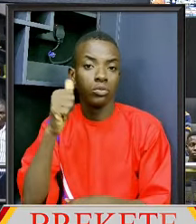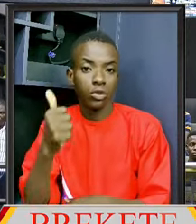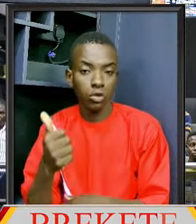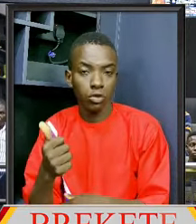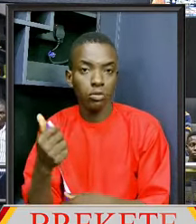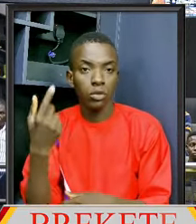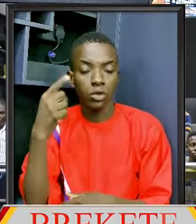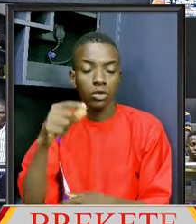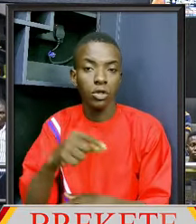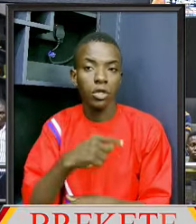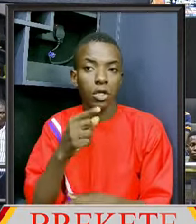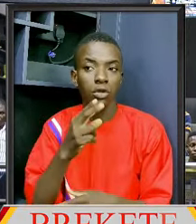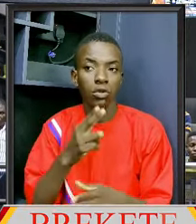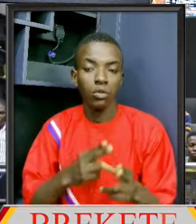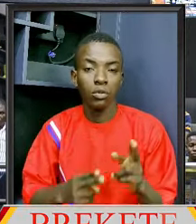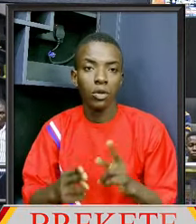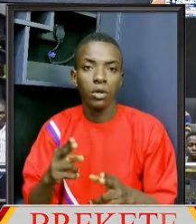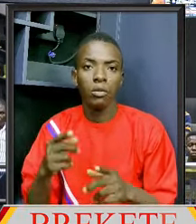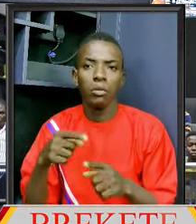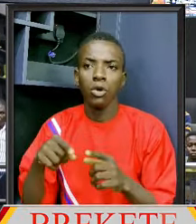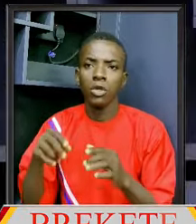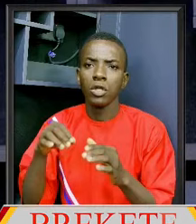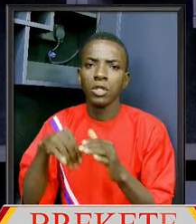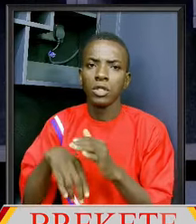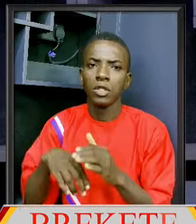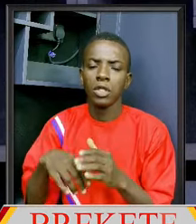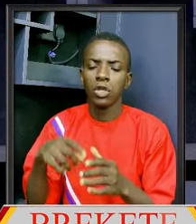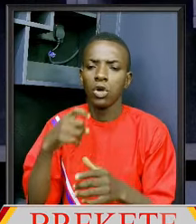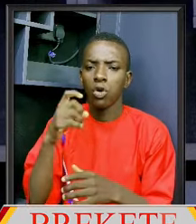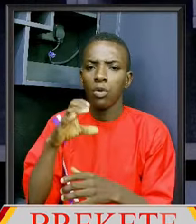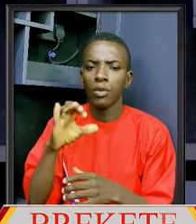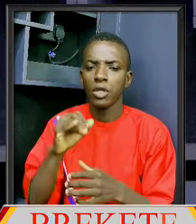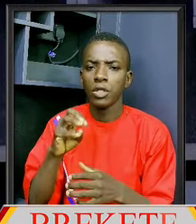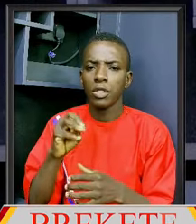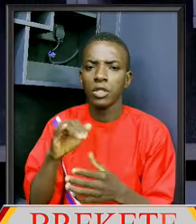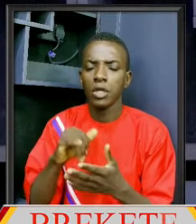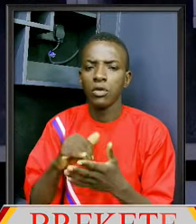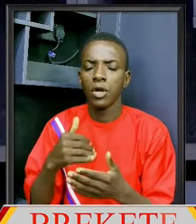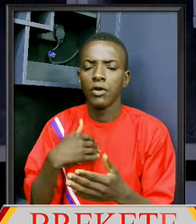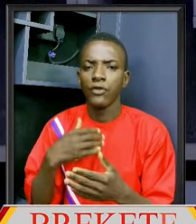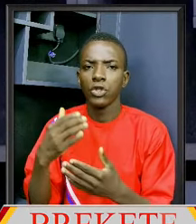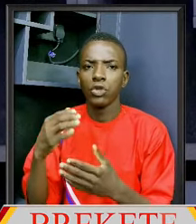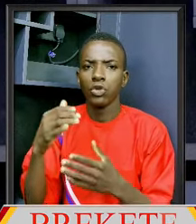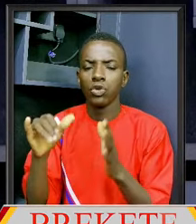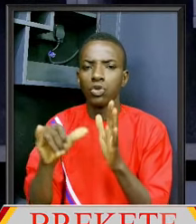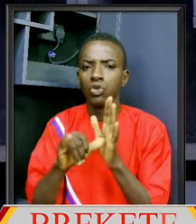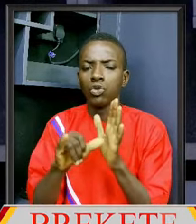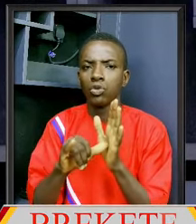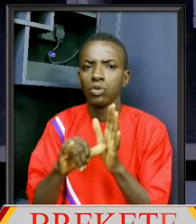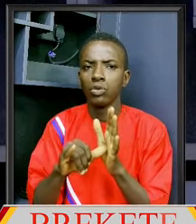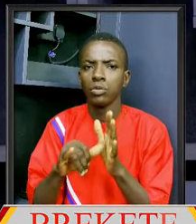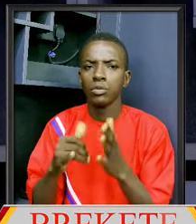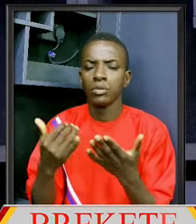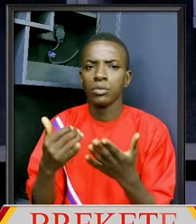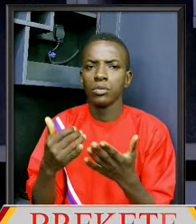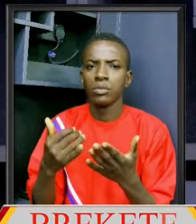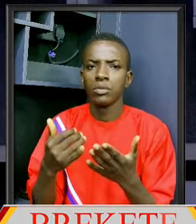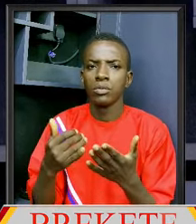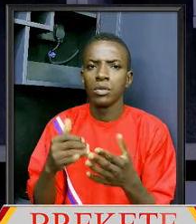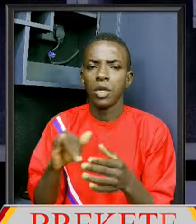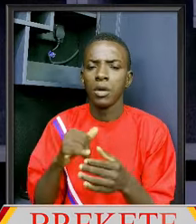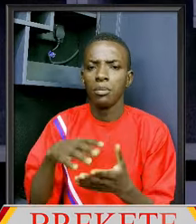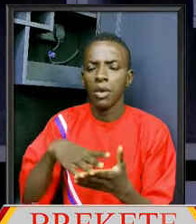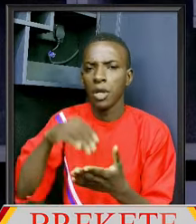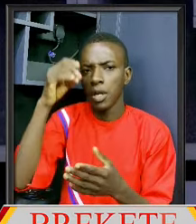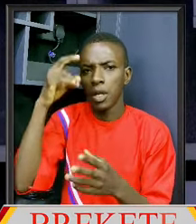because you can't guarantee human beings. But inside the comments where we get here for our YouTube channel, Cecilia Chas say, I